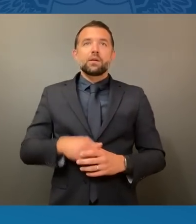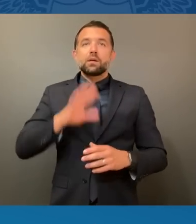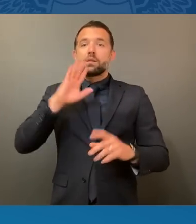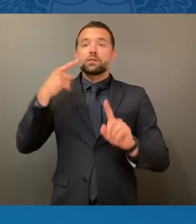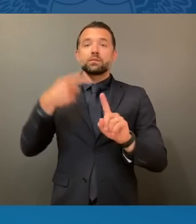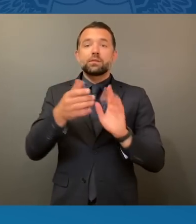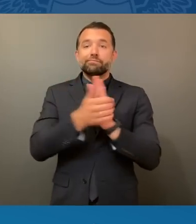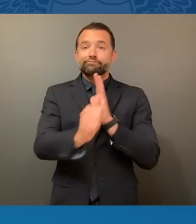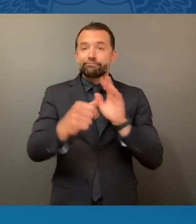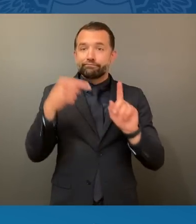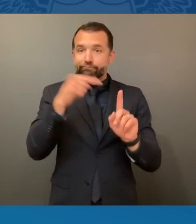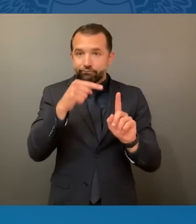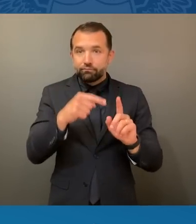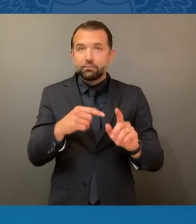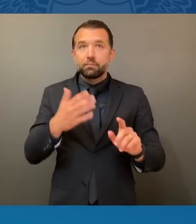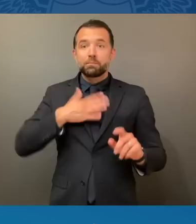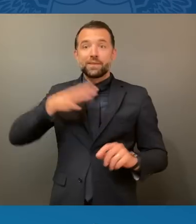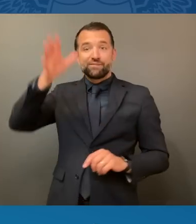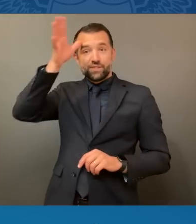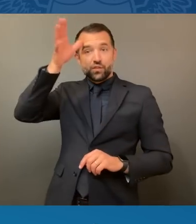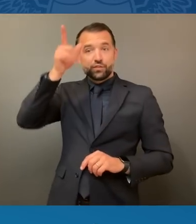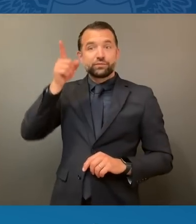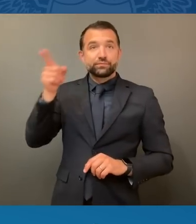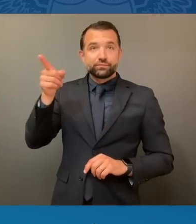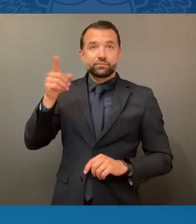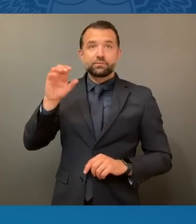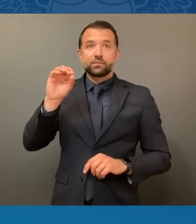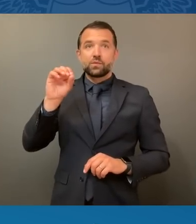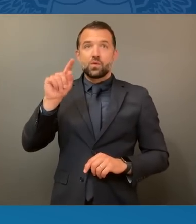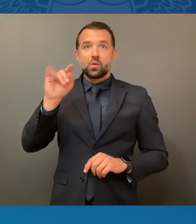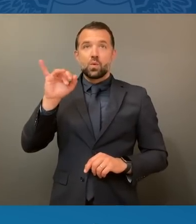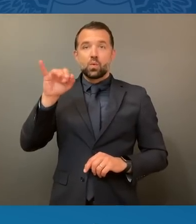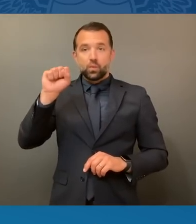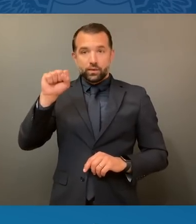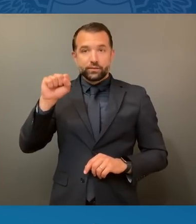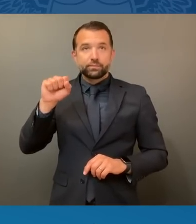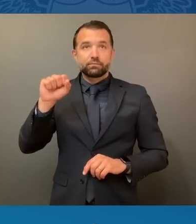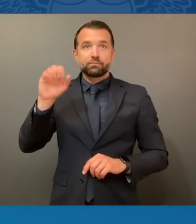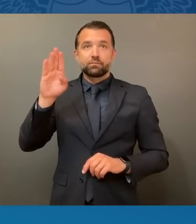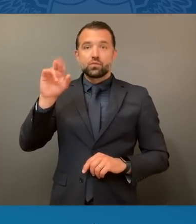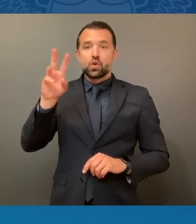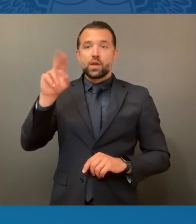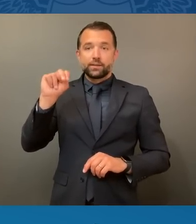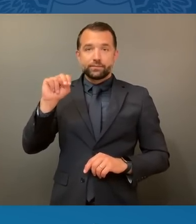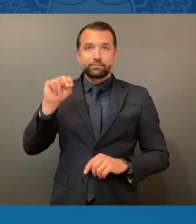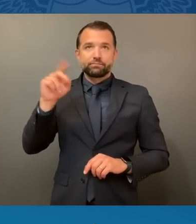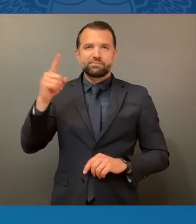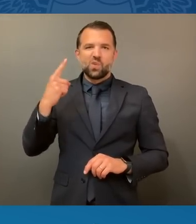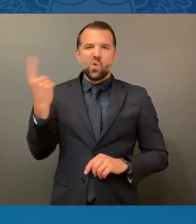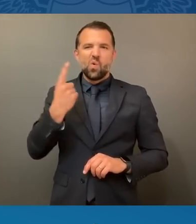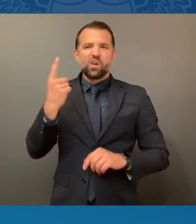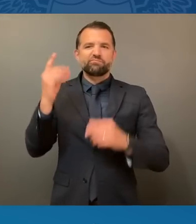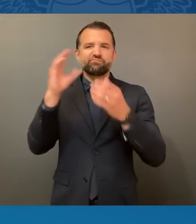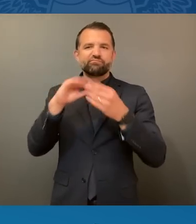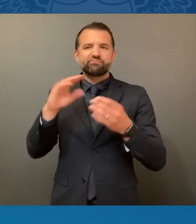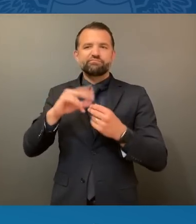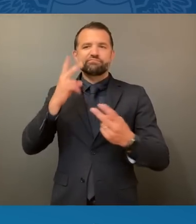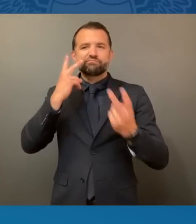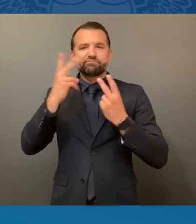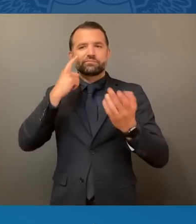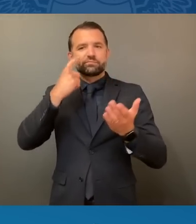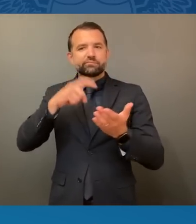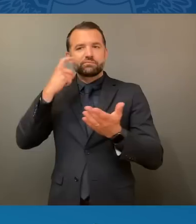my father, Otis Brown, will always say to me, people see your glory, but they don't know